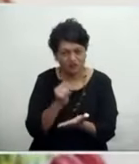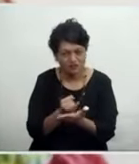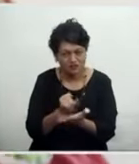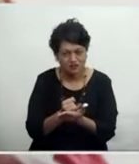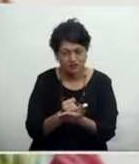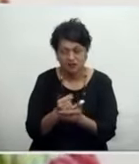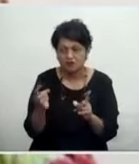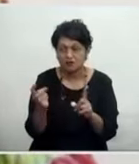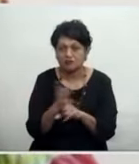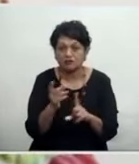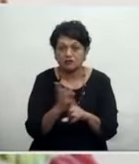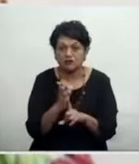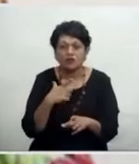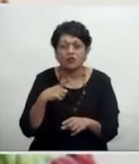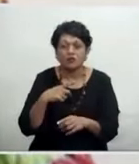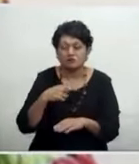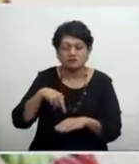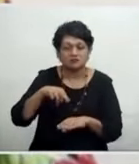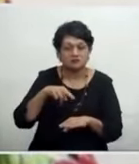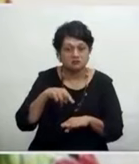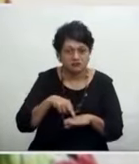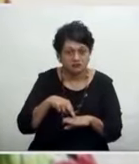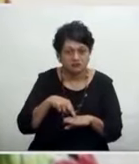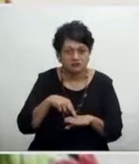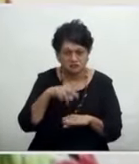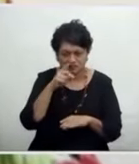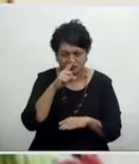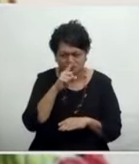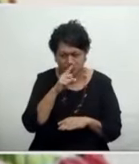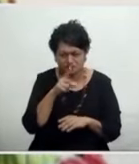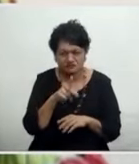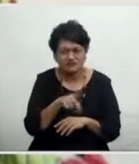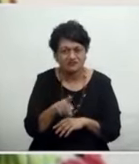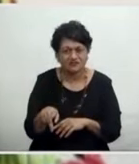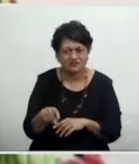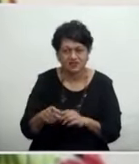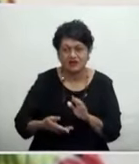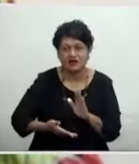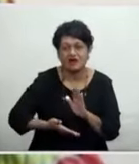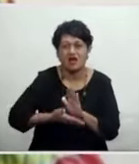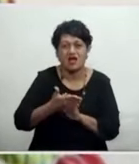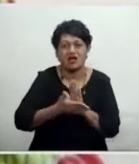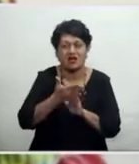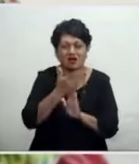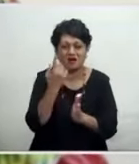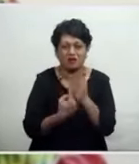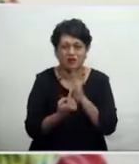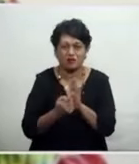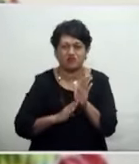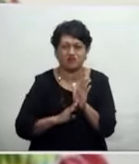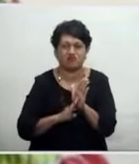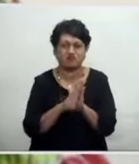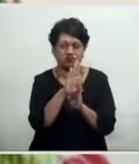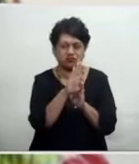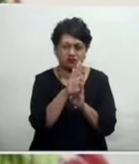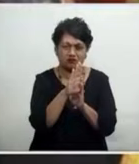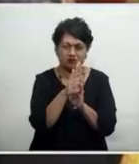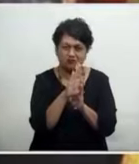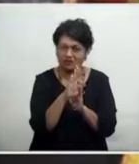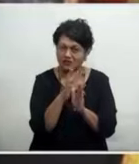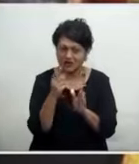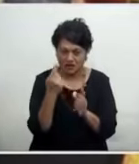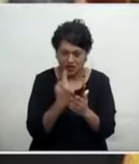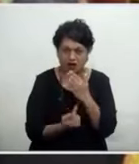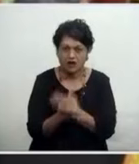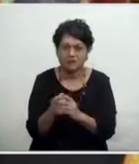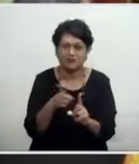this is where the regional people, the Pacific, because we've got some of the highest rates of violence. Our average is double the world